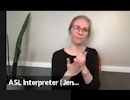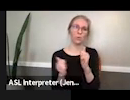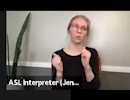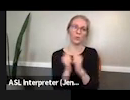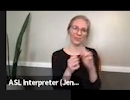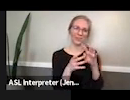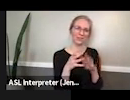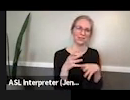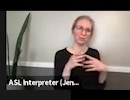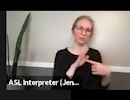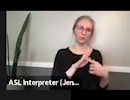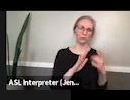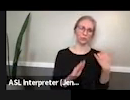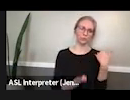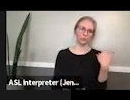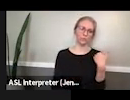earlier.